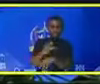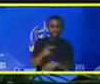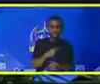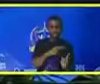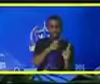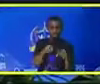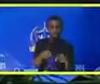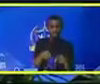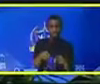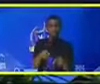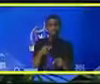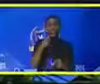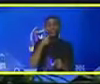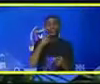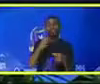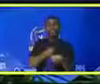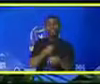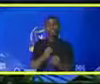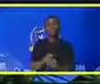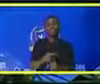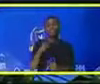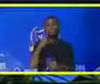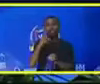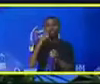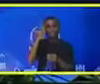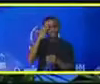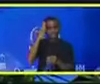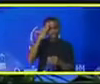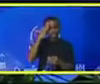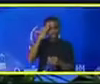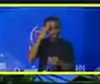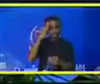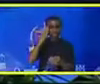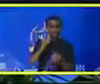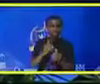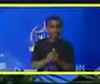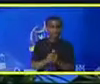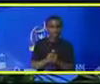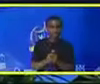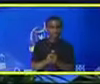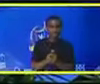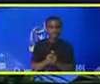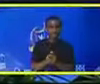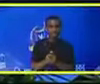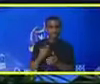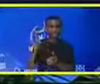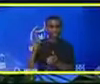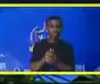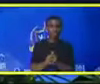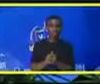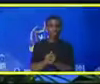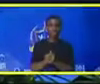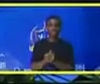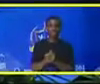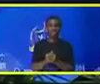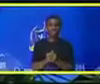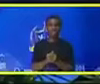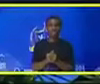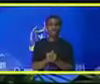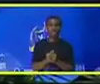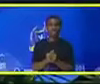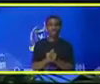to let you know that though weeping endures for a night, Ghana, hear me. Under a certain spiritual